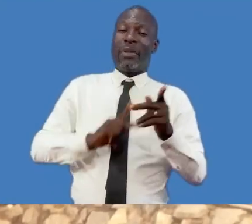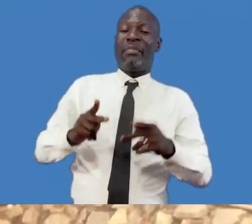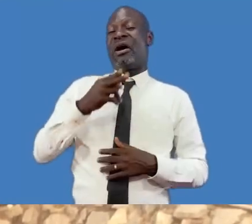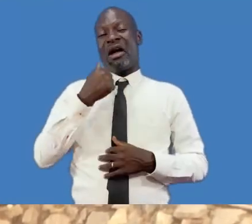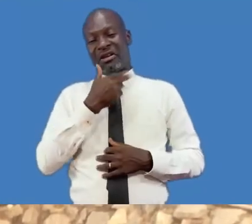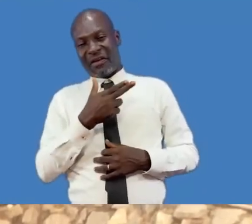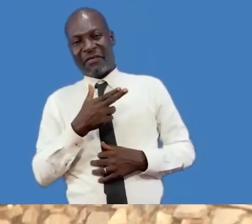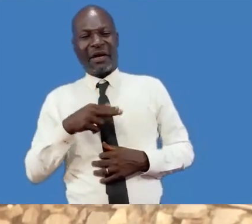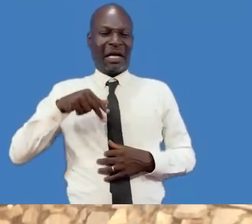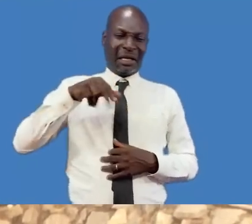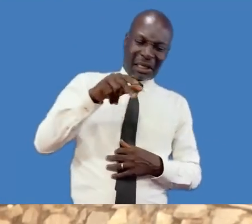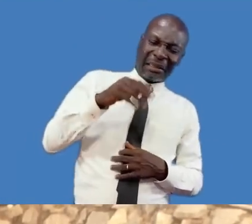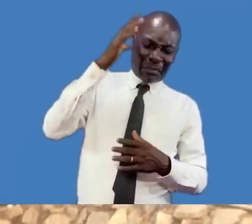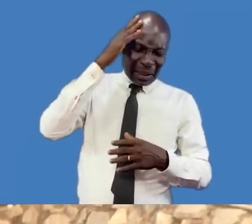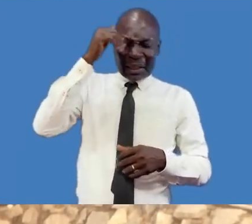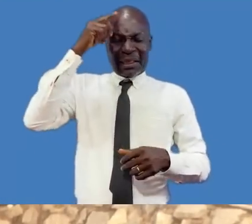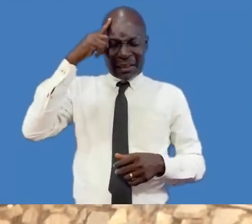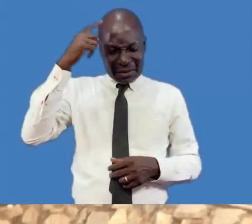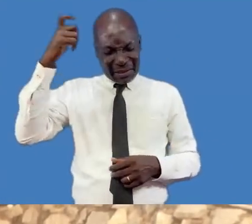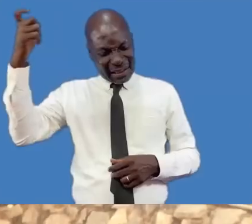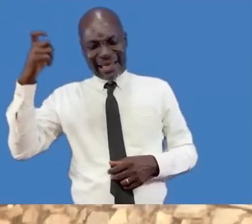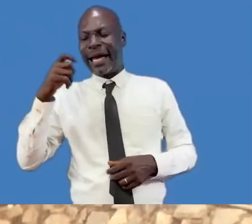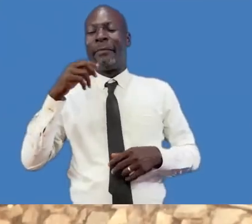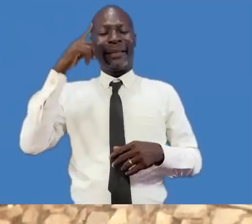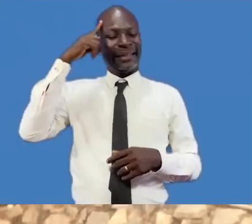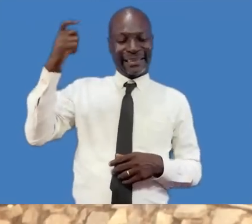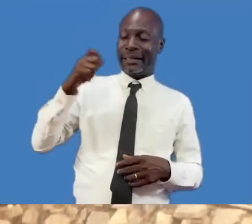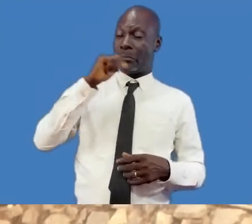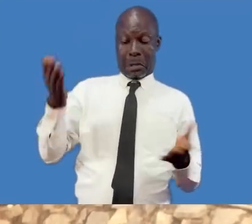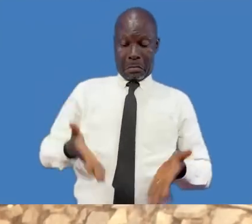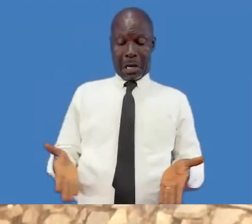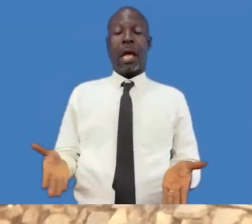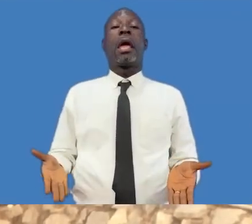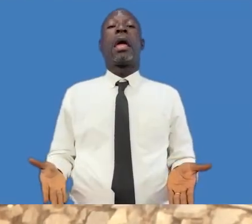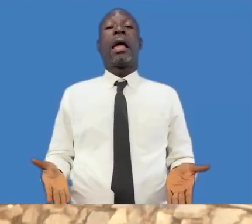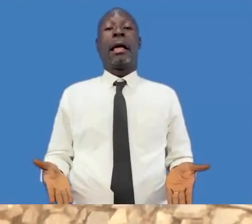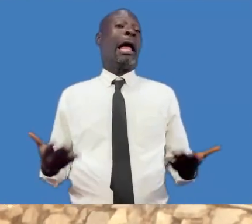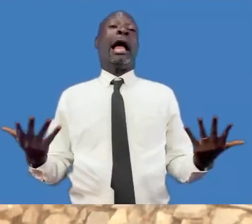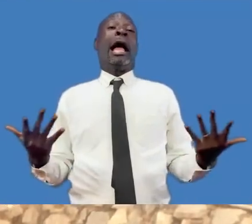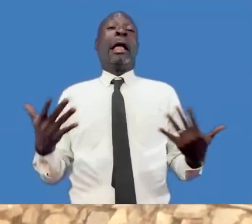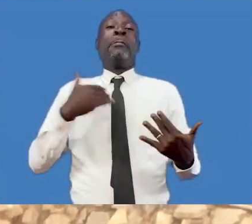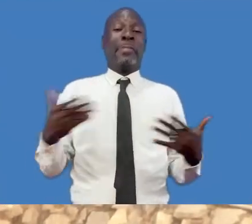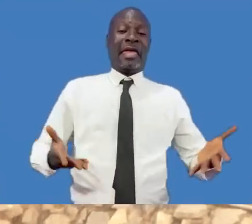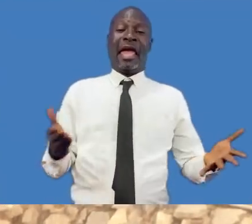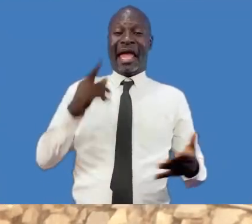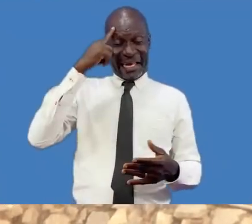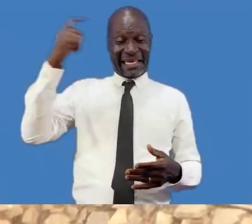so ena me so da ya na ye se ede be ndebe mitu ya me so da ya me nko ba bi enya nam gina hoi enya nam gina ba